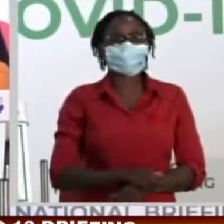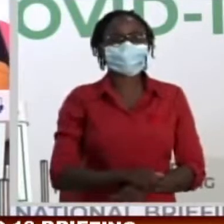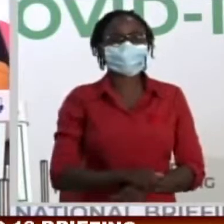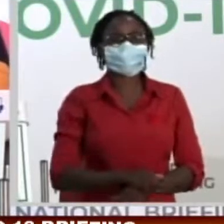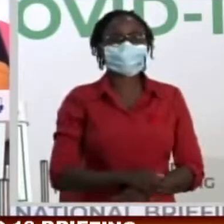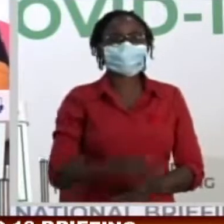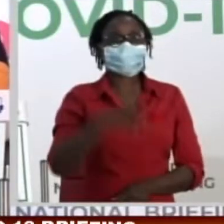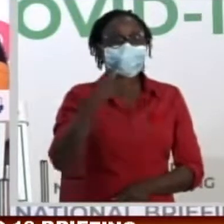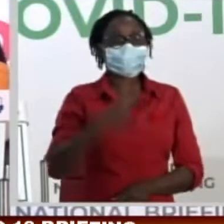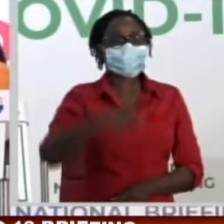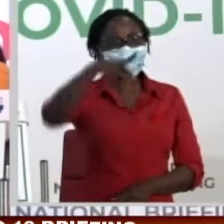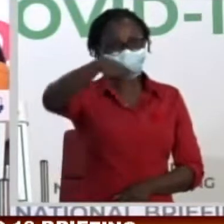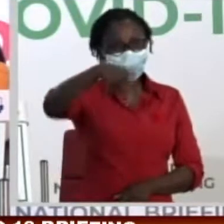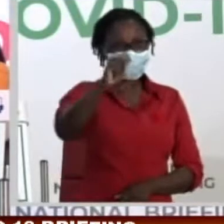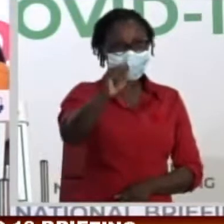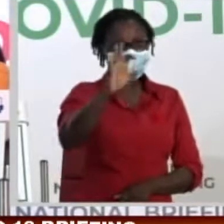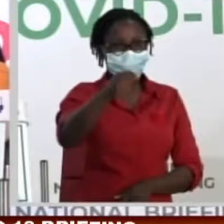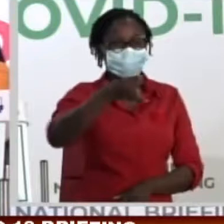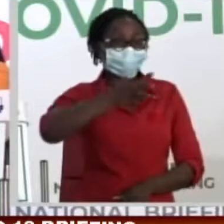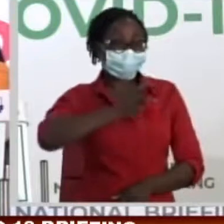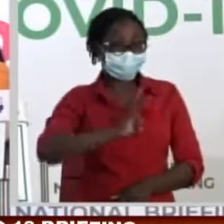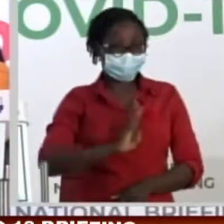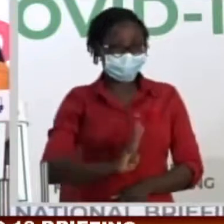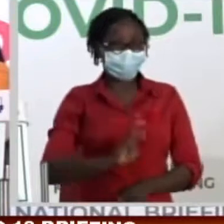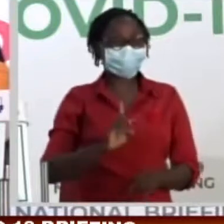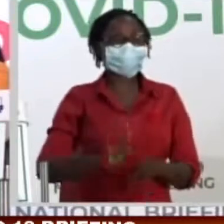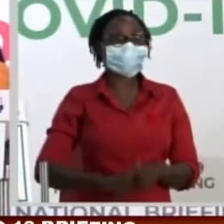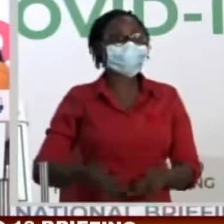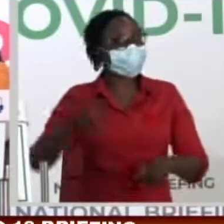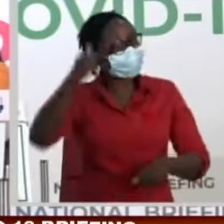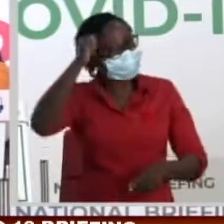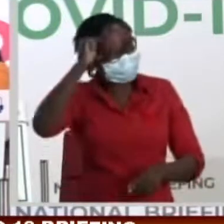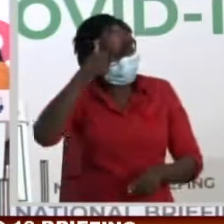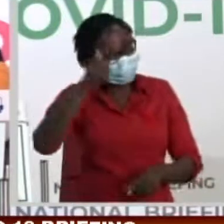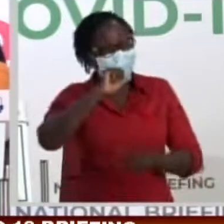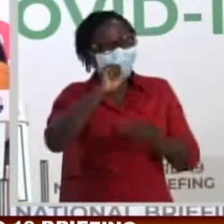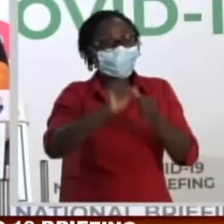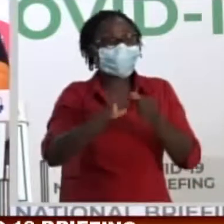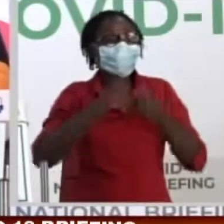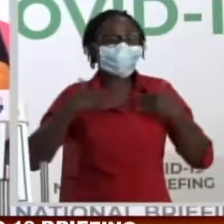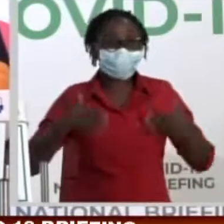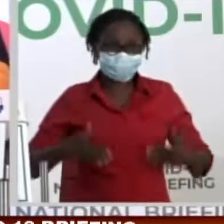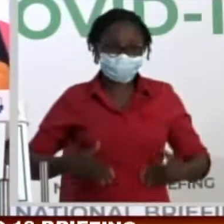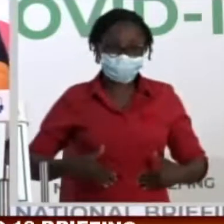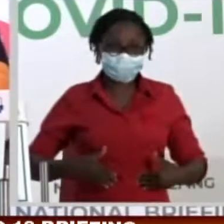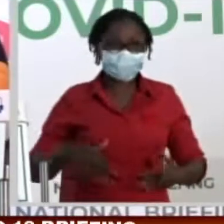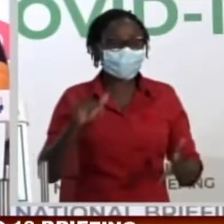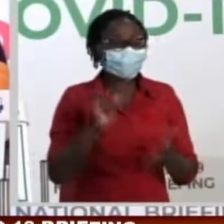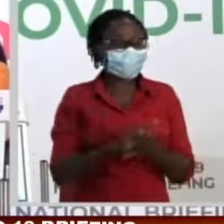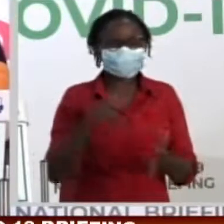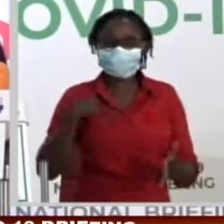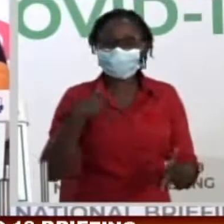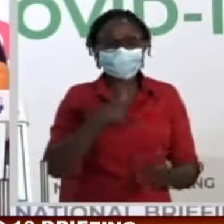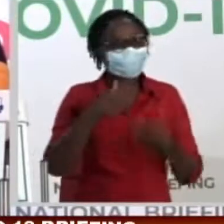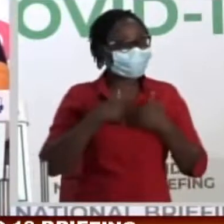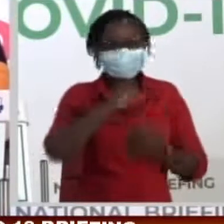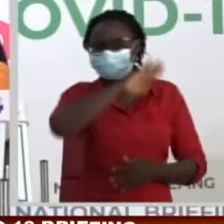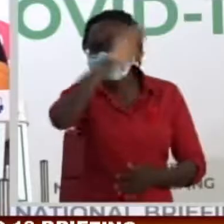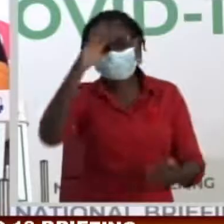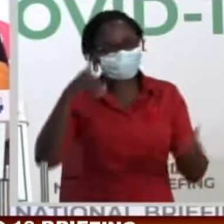The Presidential Task Force wishes to strongly remind all Nigerians that we have not attained the desired